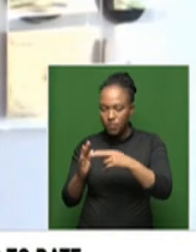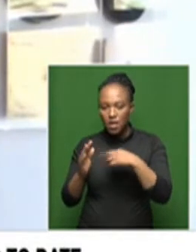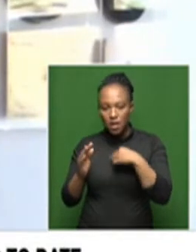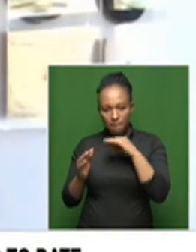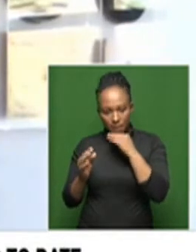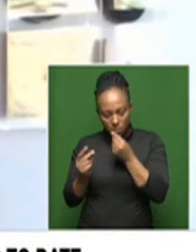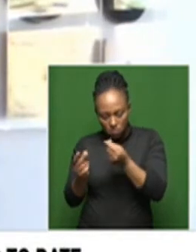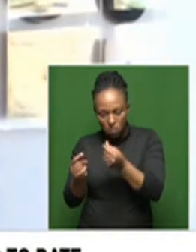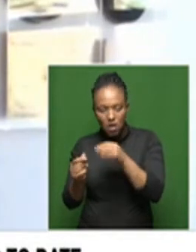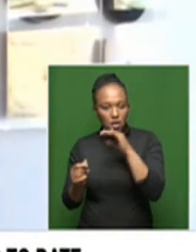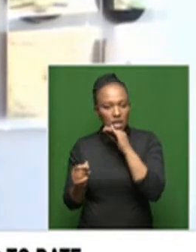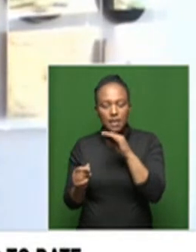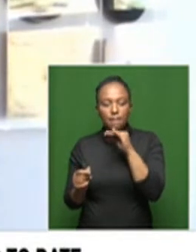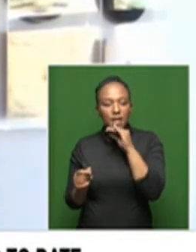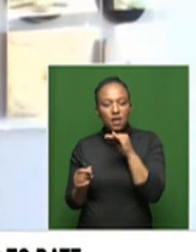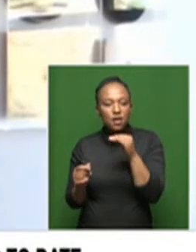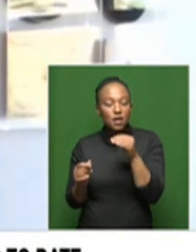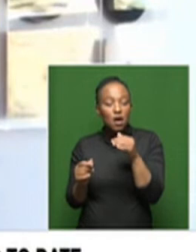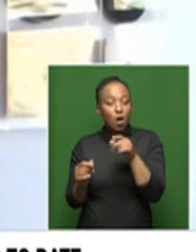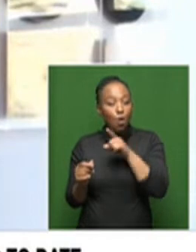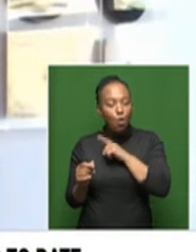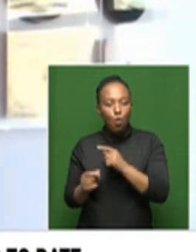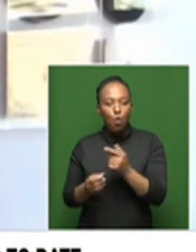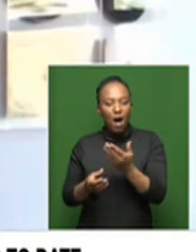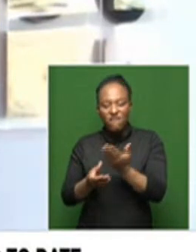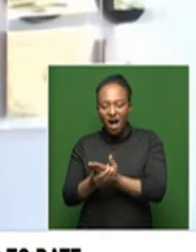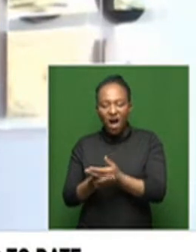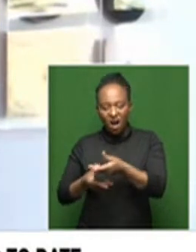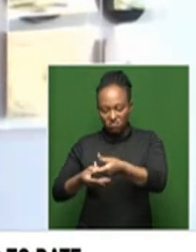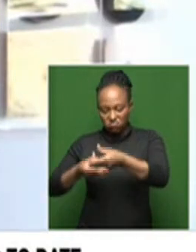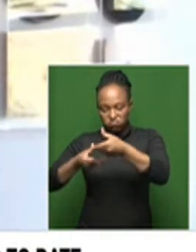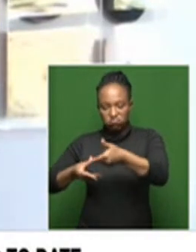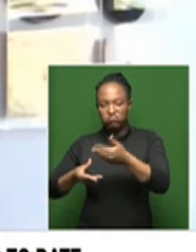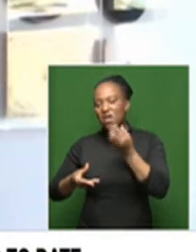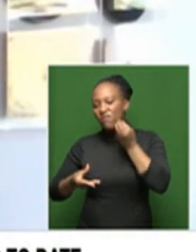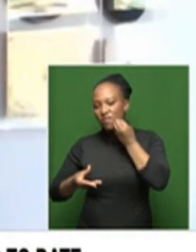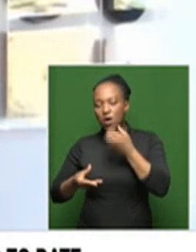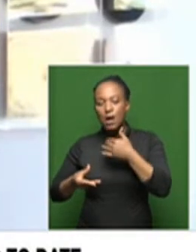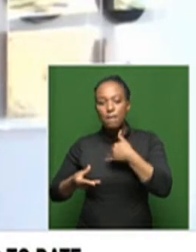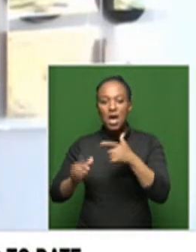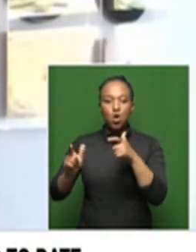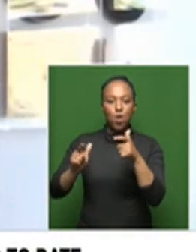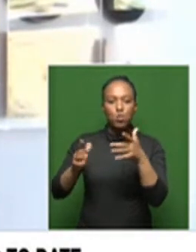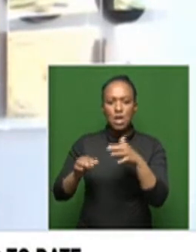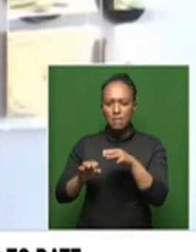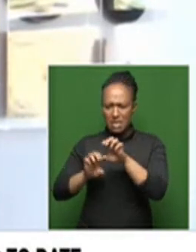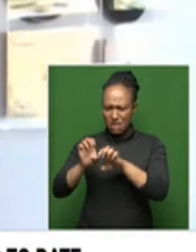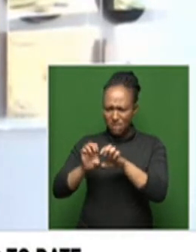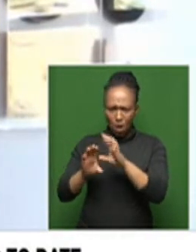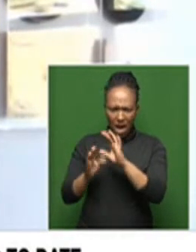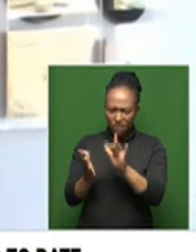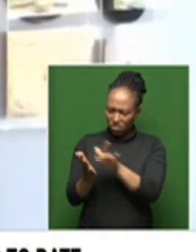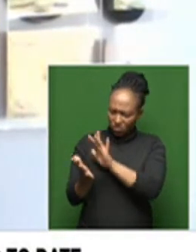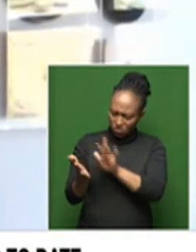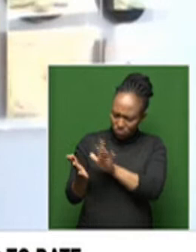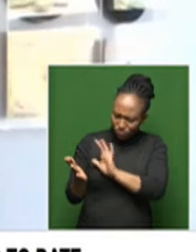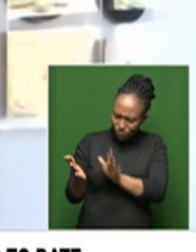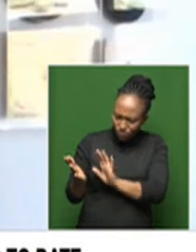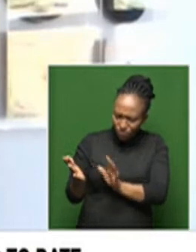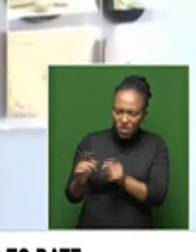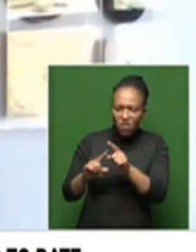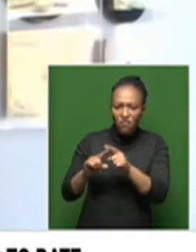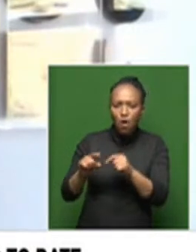doesn't mean that you suddenly get a huge file of information that suddenly the regulator has to try and evaluate from all of those different